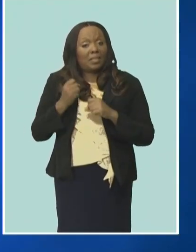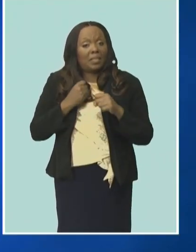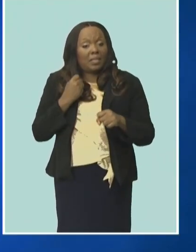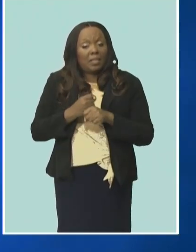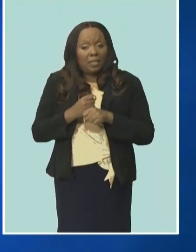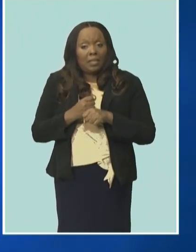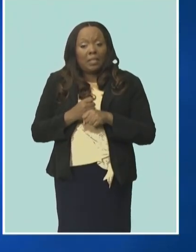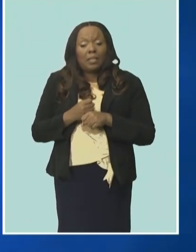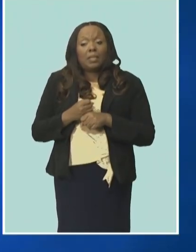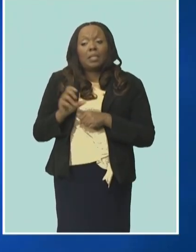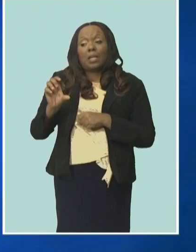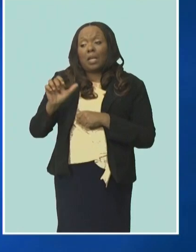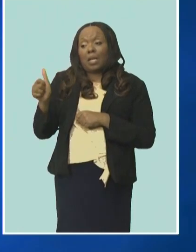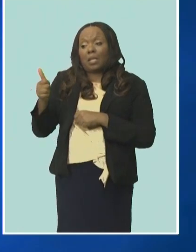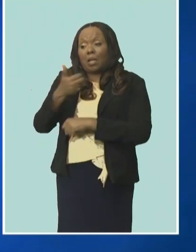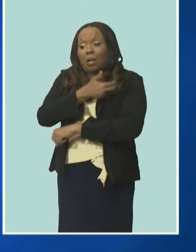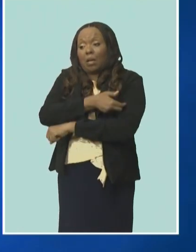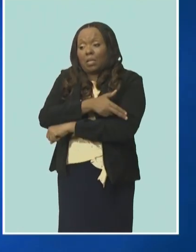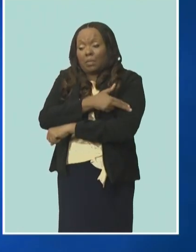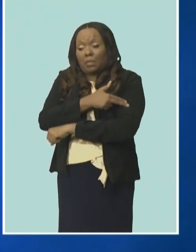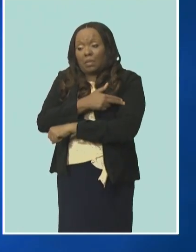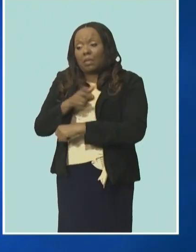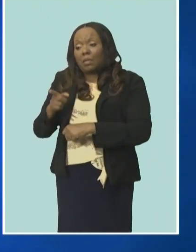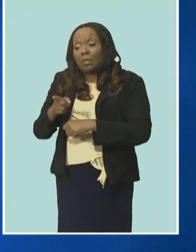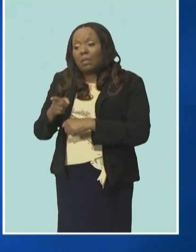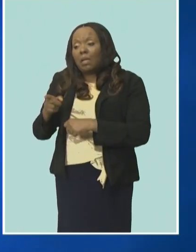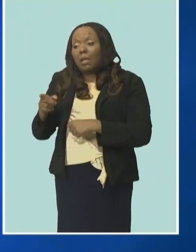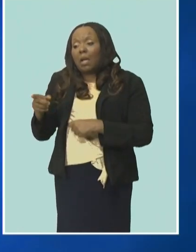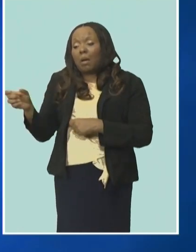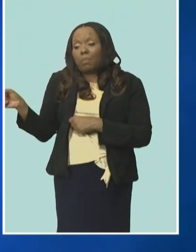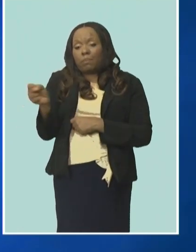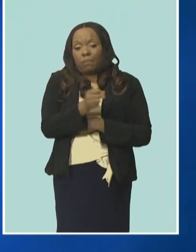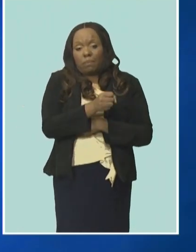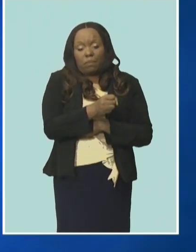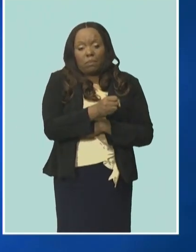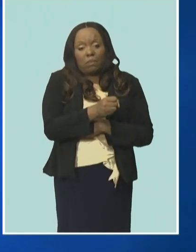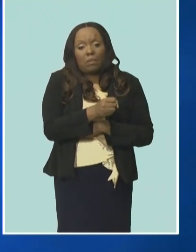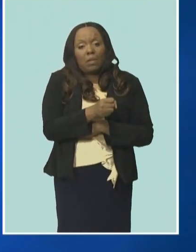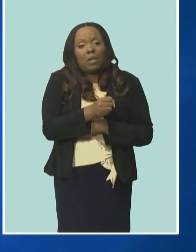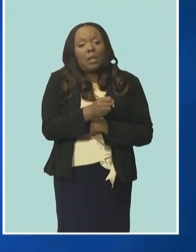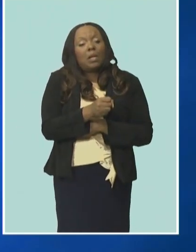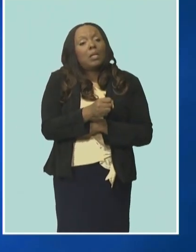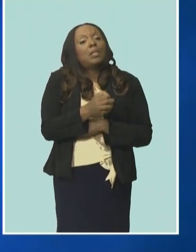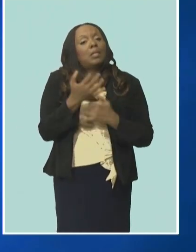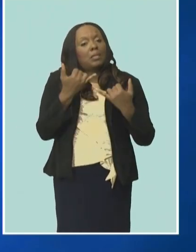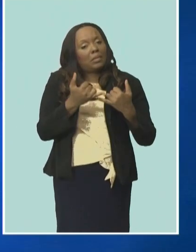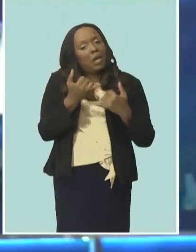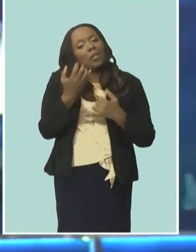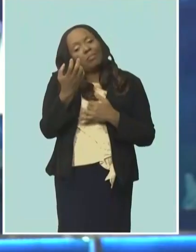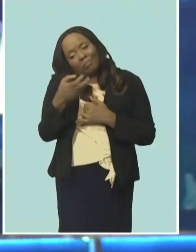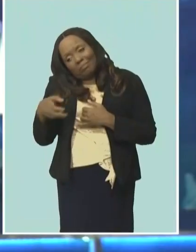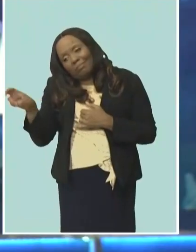district hospitals were reassigned to the geriatric hospital to provide support in similar circumstances.